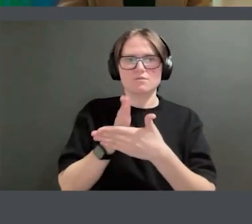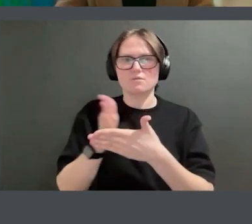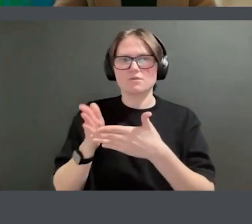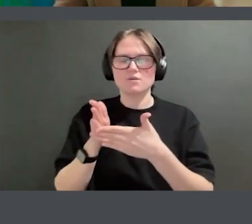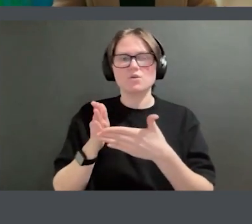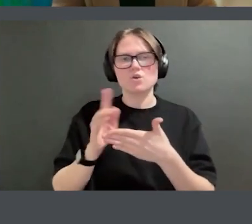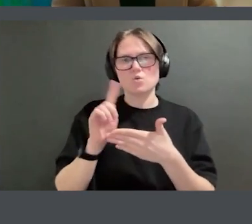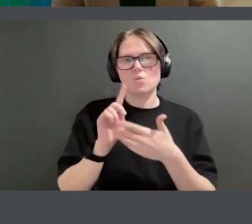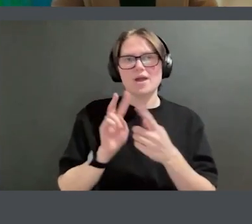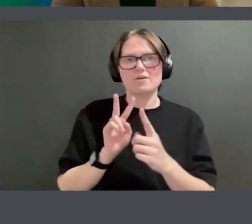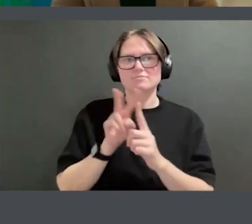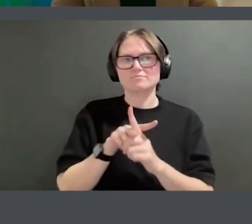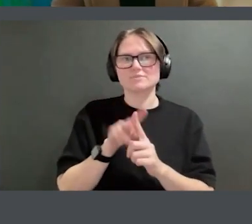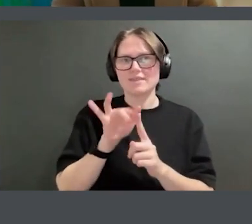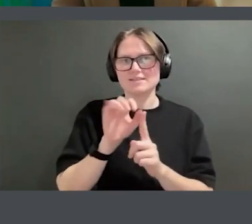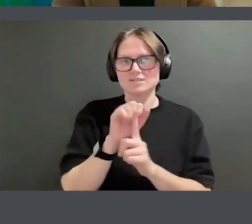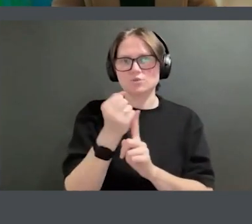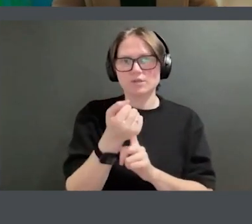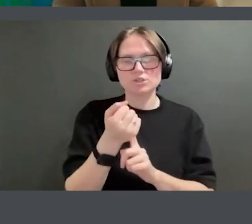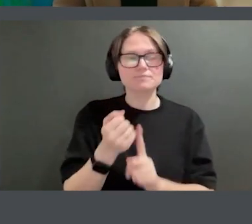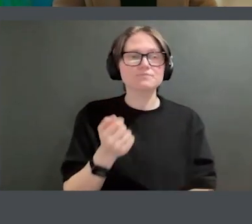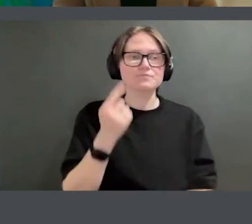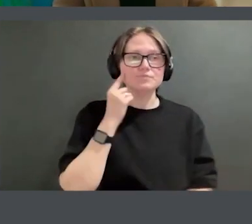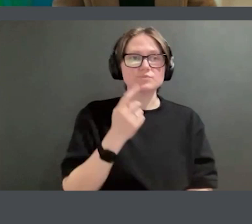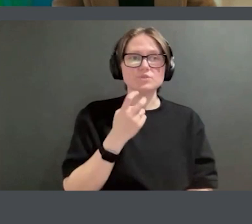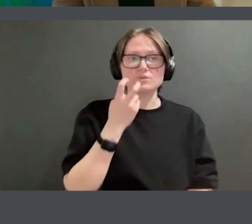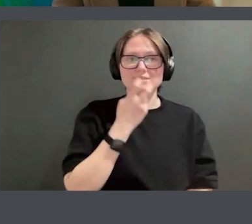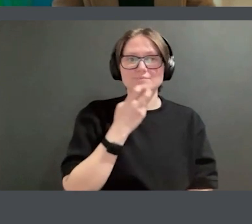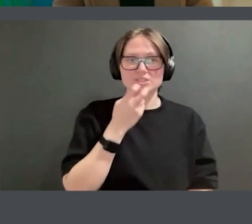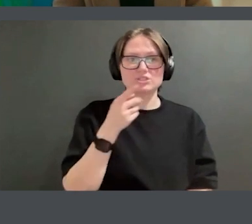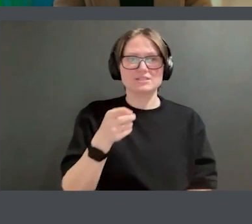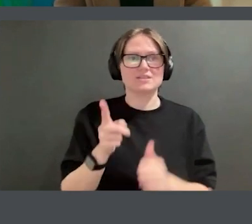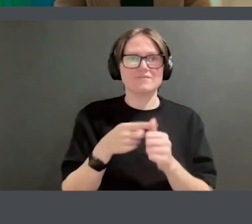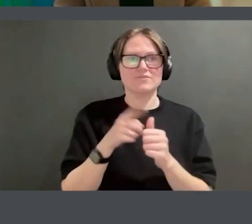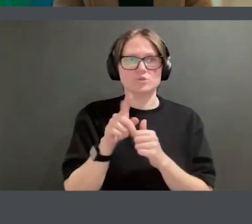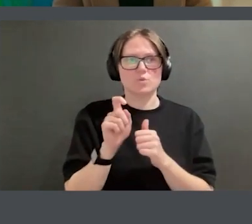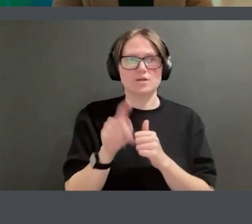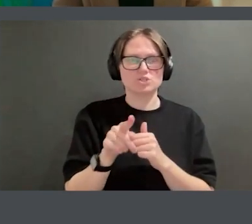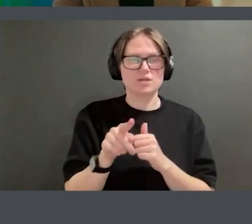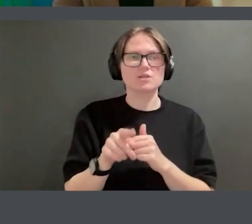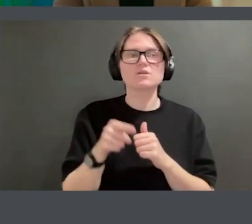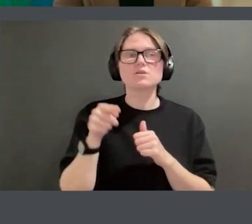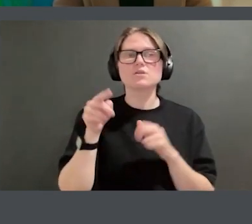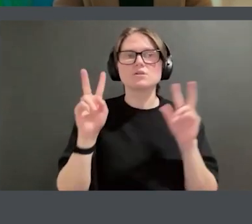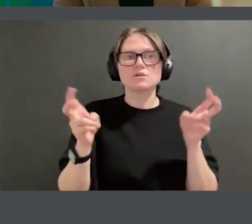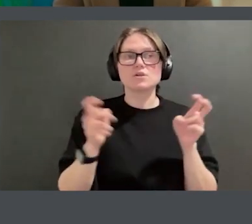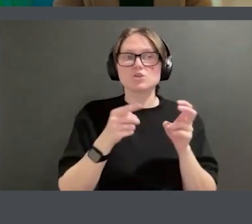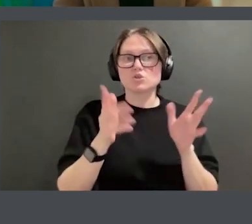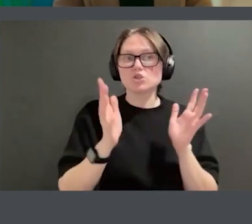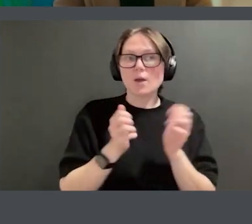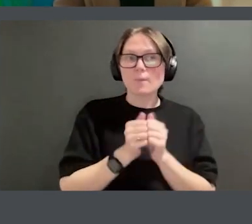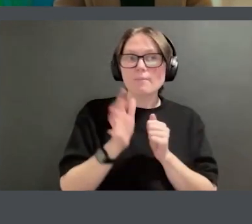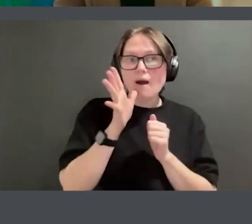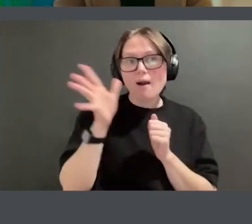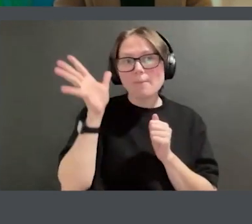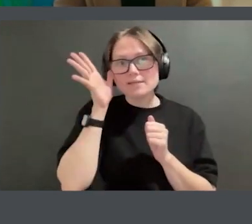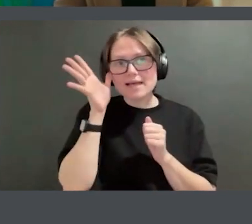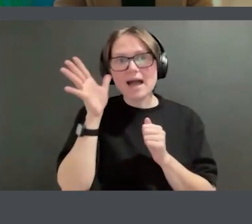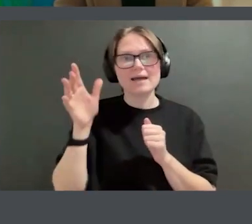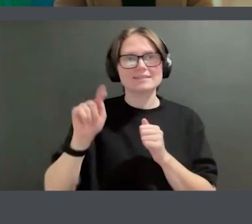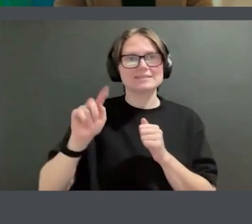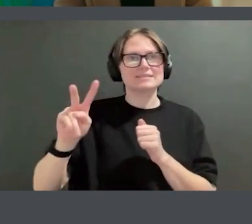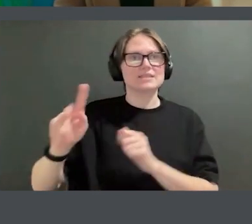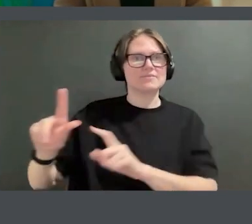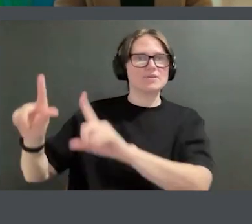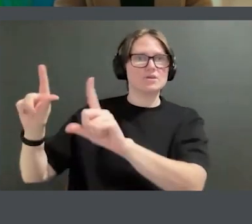particular situation. So for speech, this is the first question in our section. You were talking with your mom or dad, and there is a